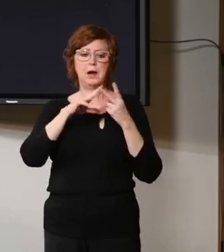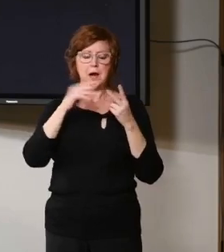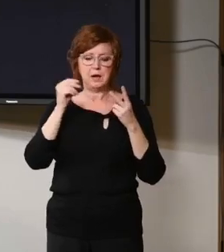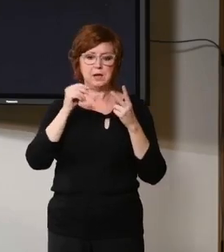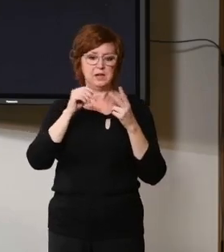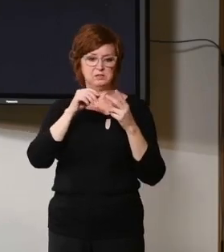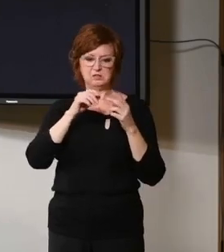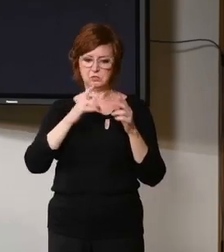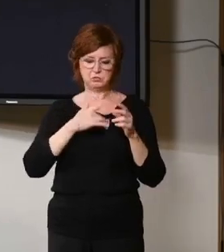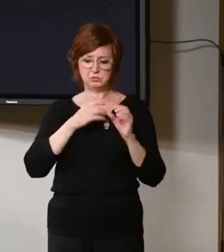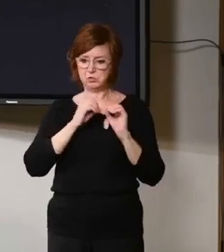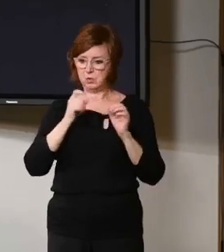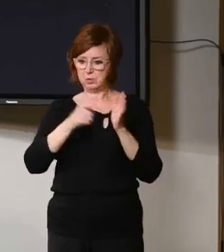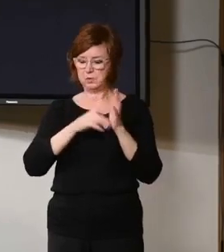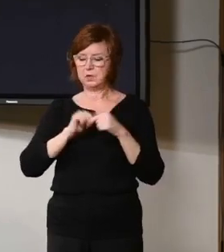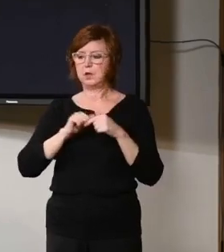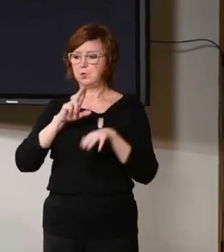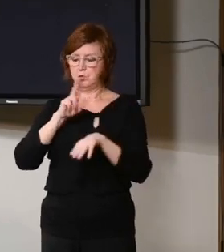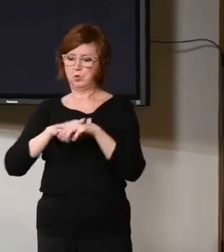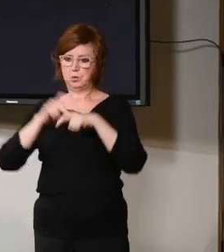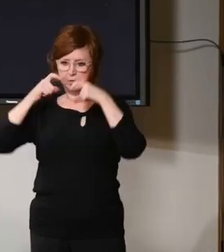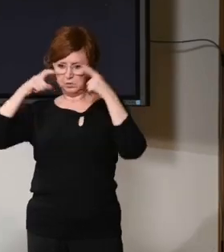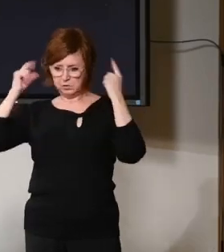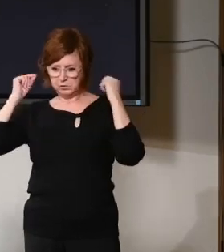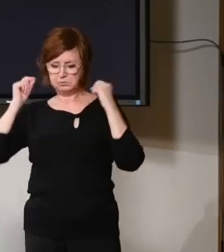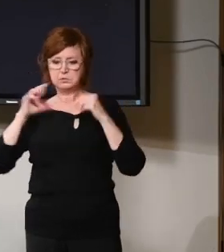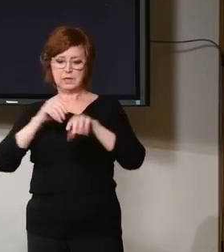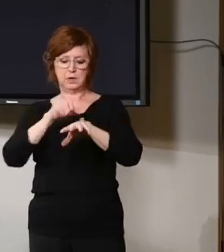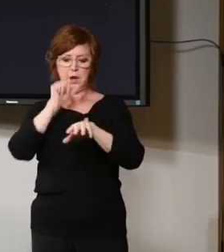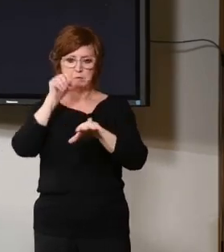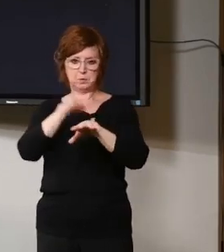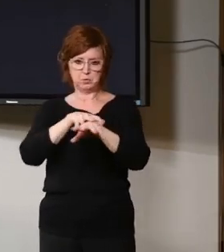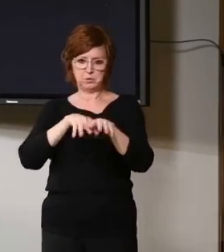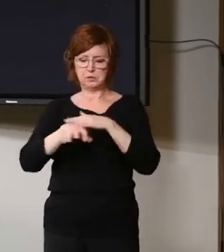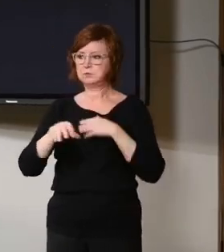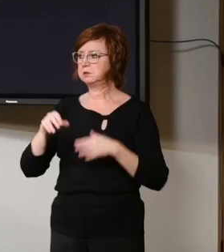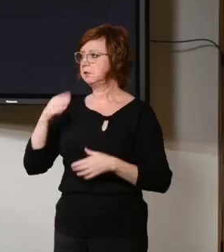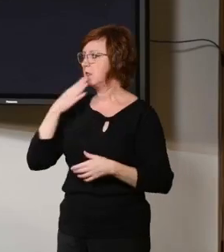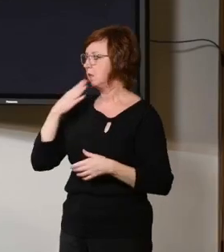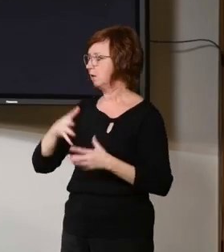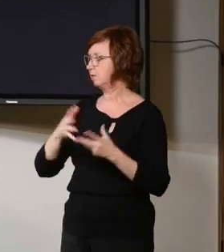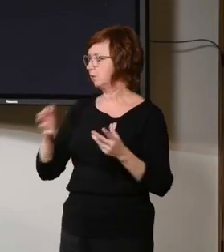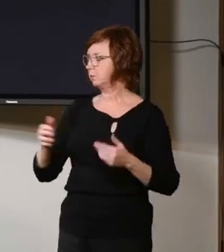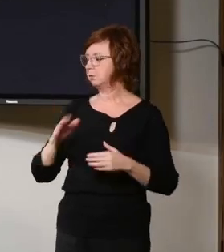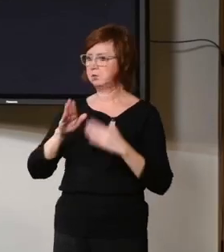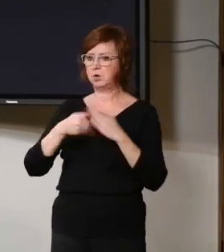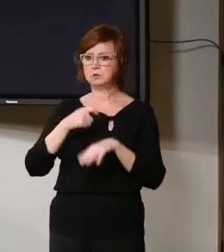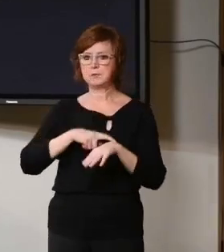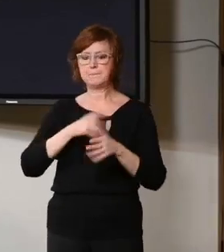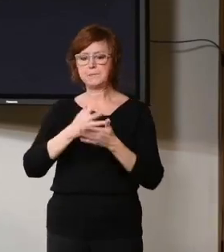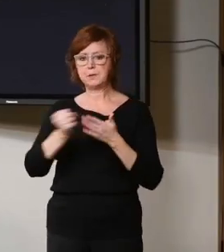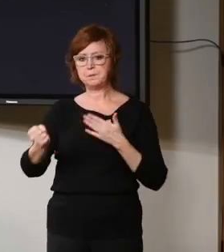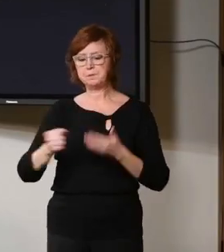any patient encounter. Thanks very much, everyone. That's all the time we have for today.